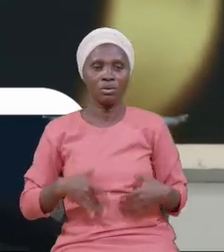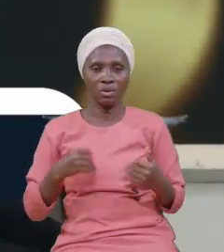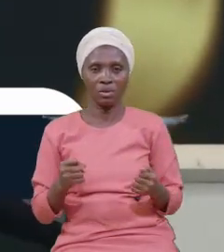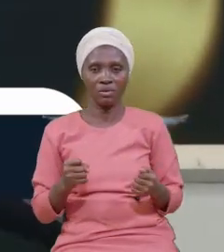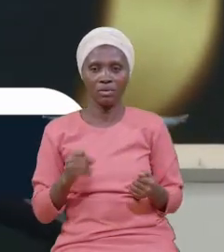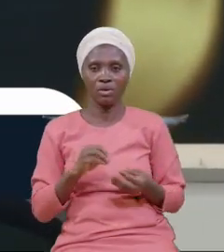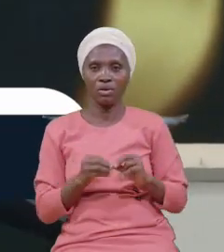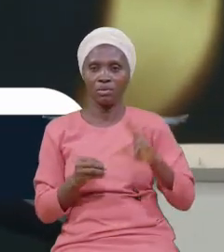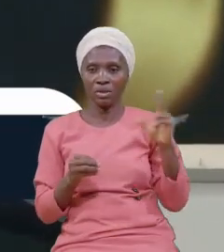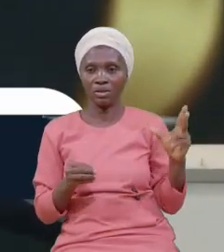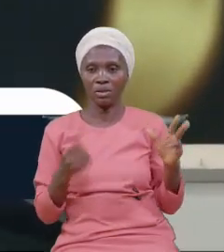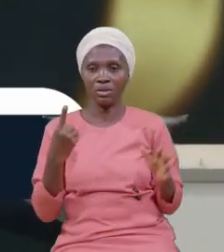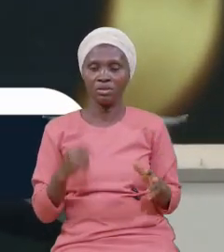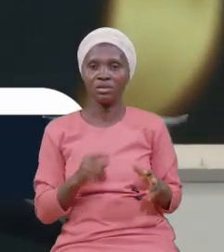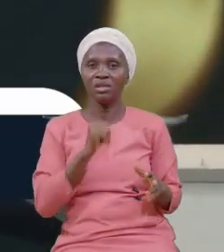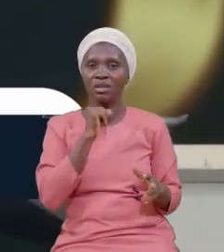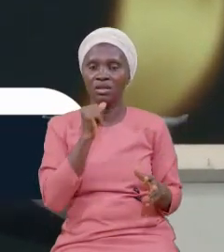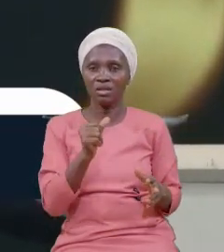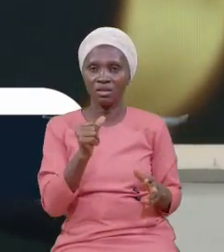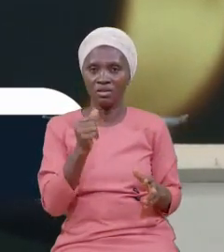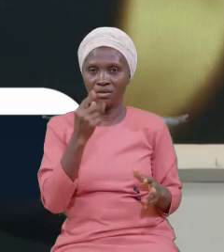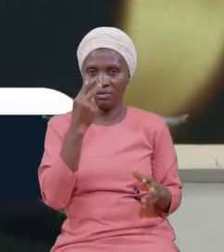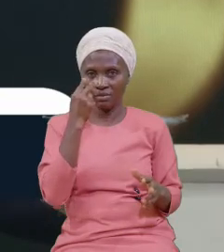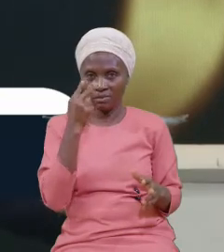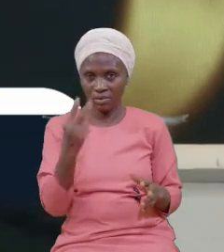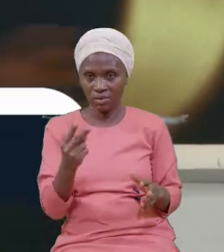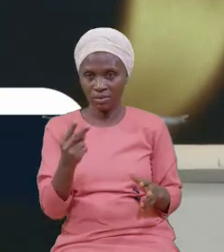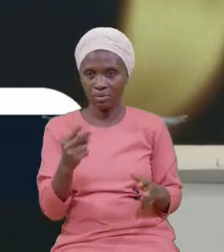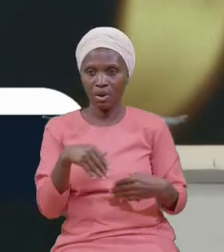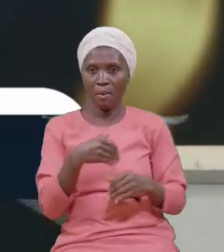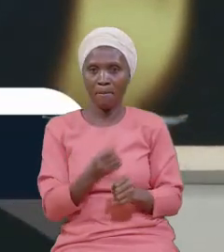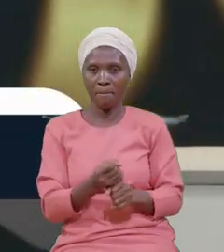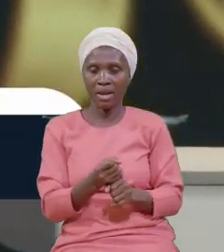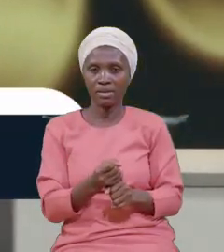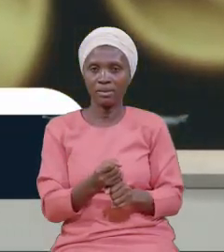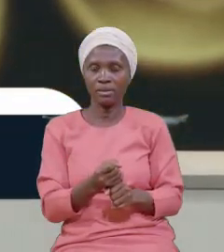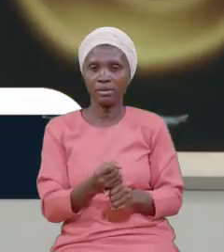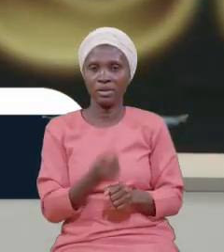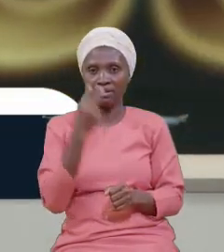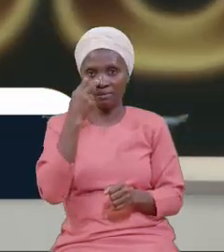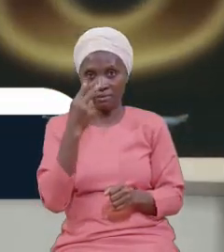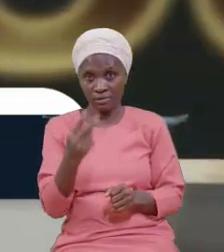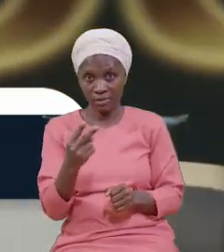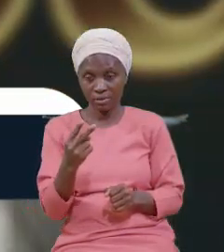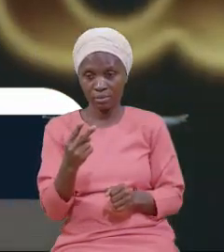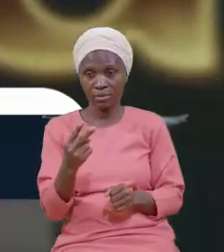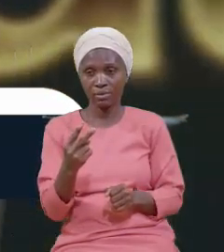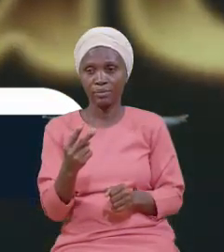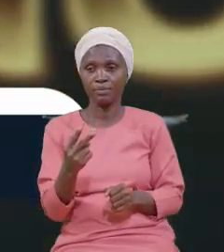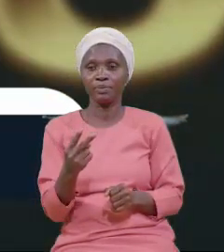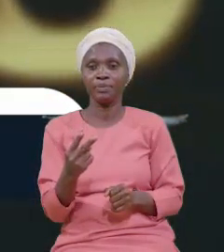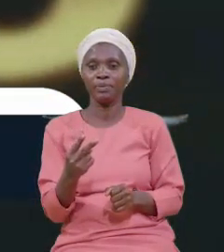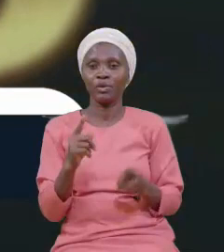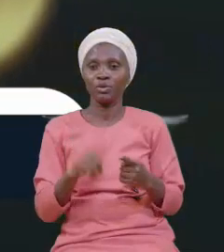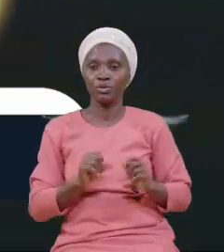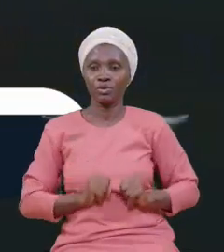To surrendered saints, surrendered souls in supplication. When we come to